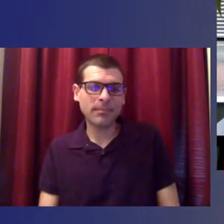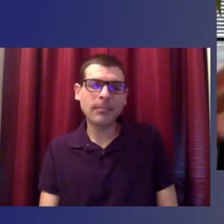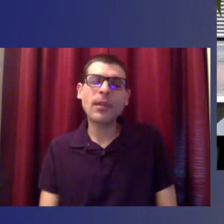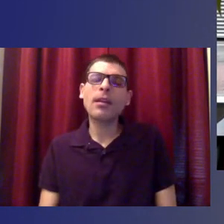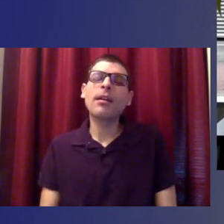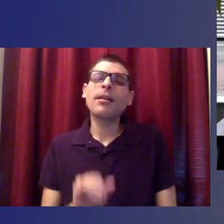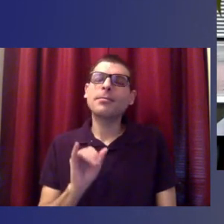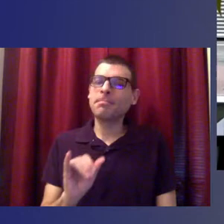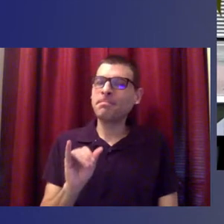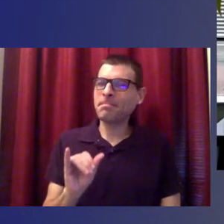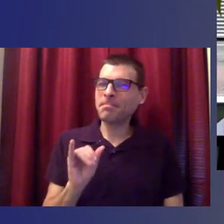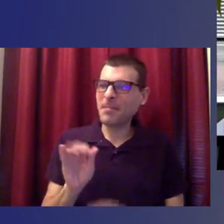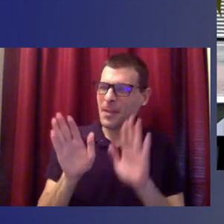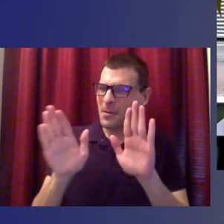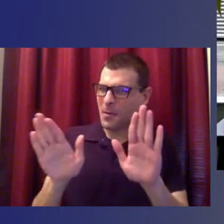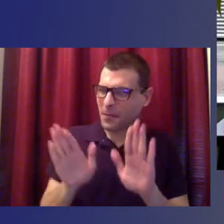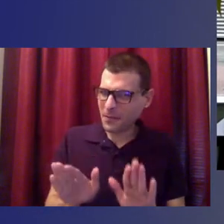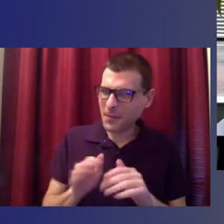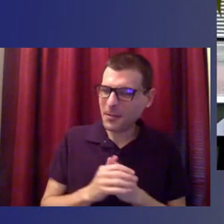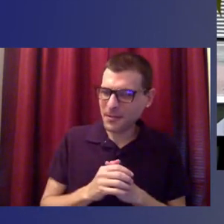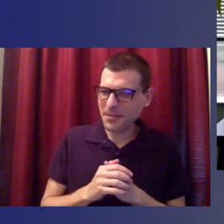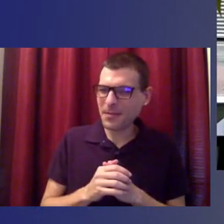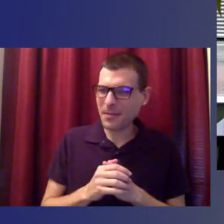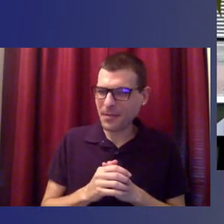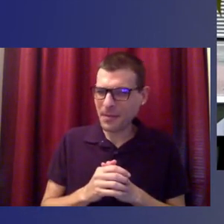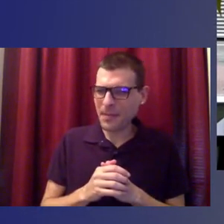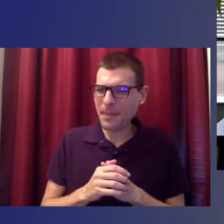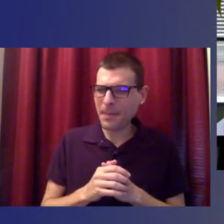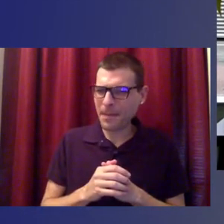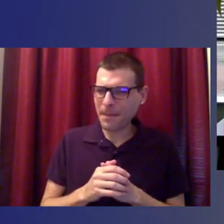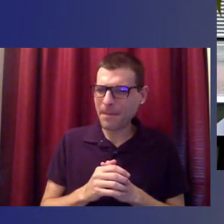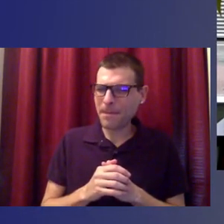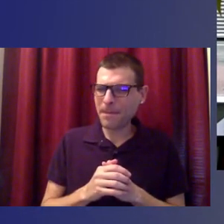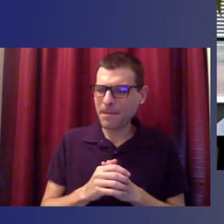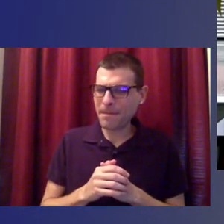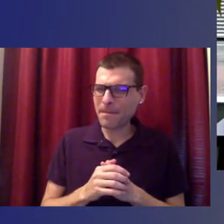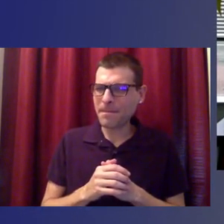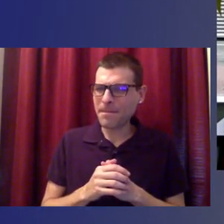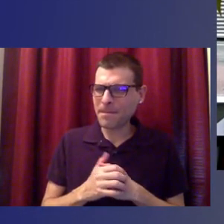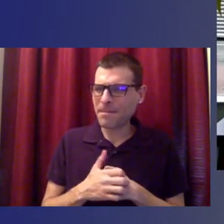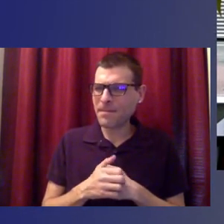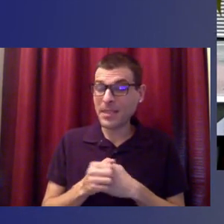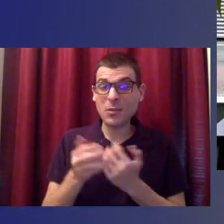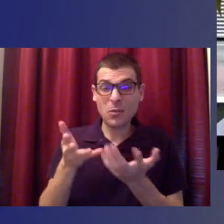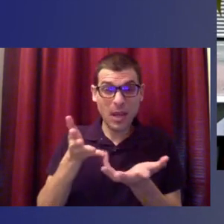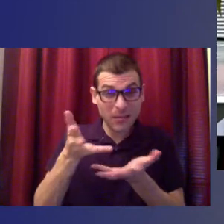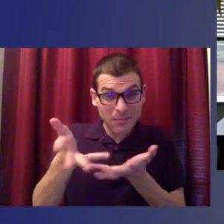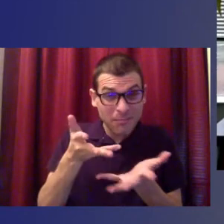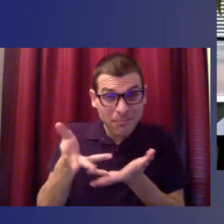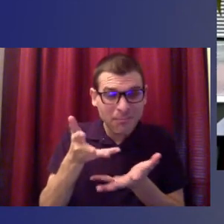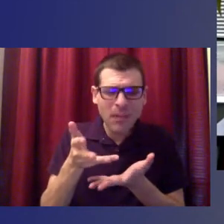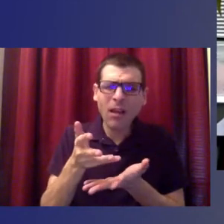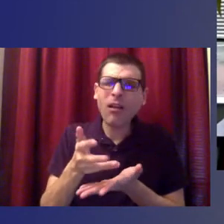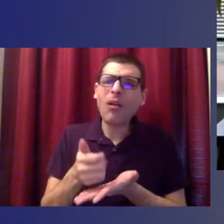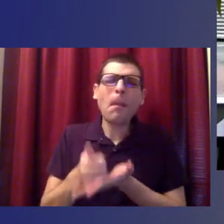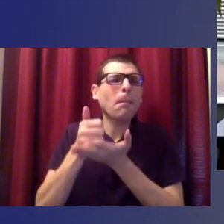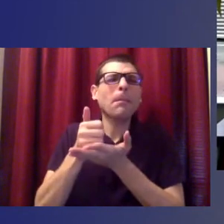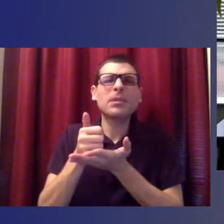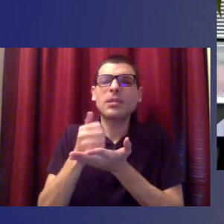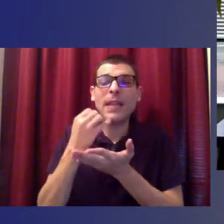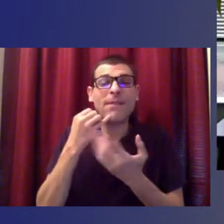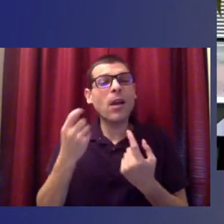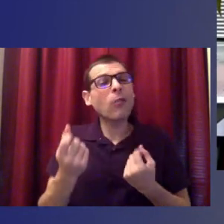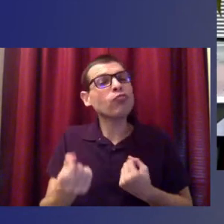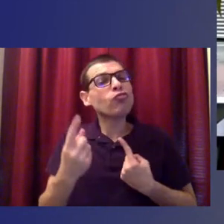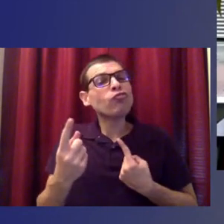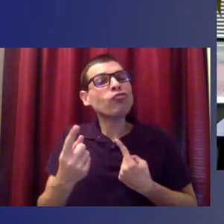can help. It's that sort of elemental engagement moment of meeting someone where they are